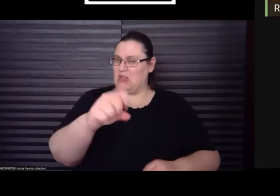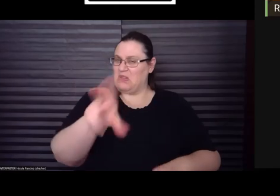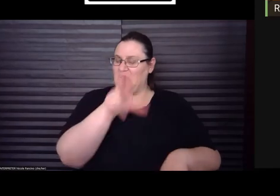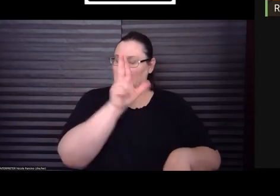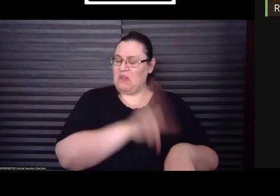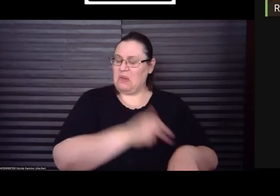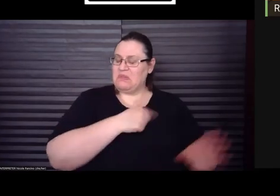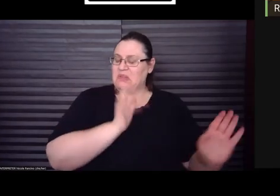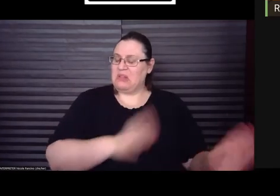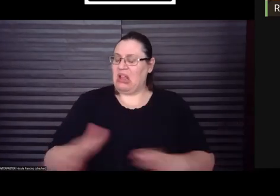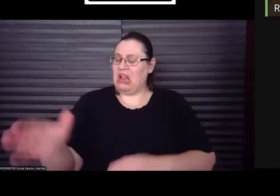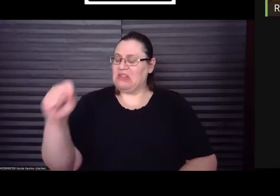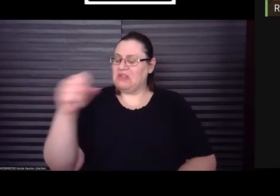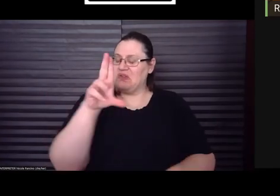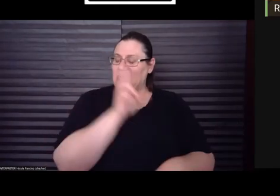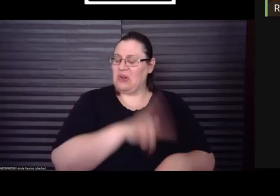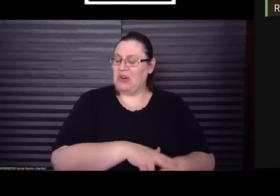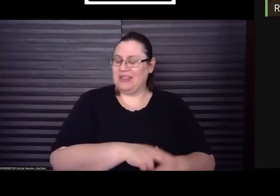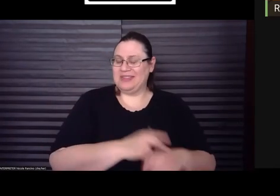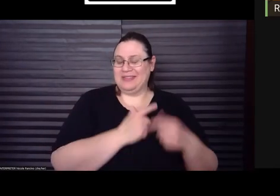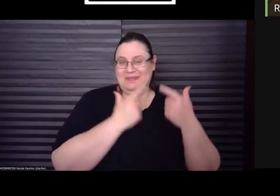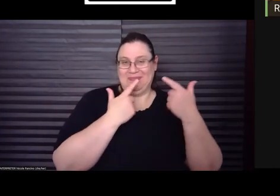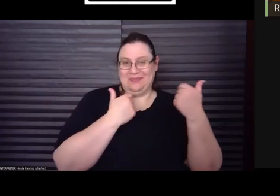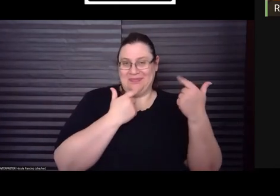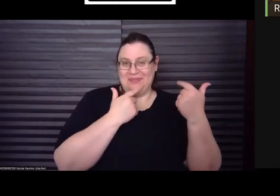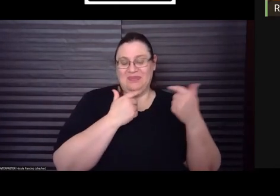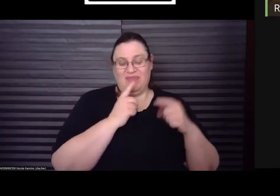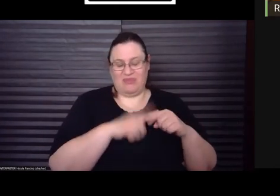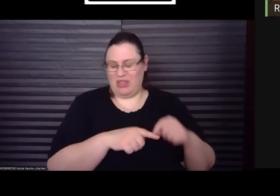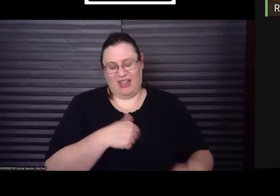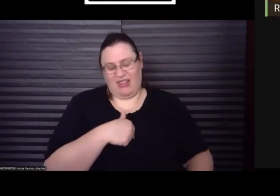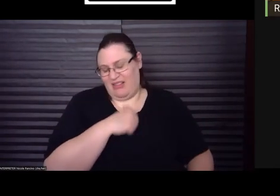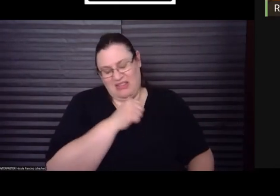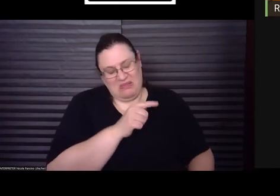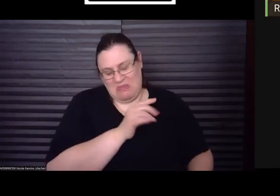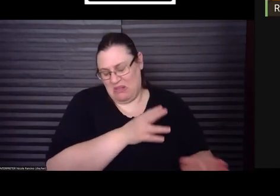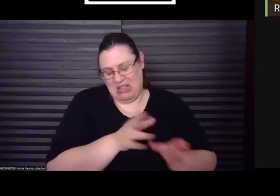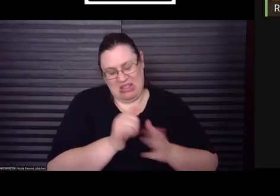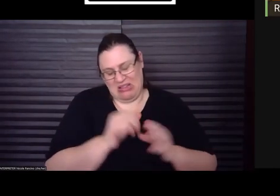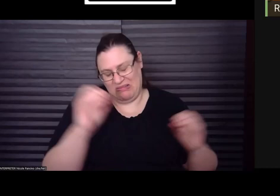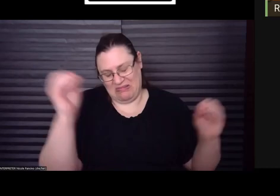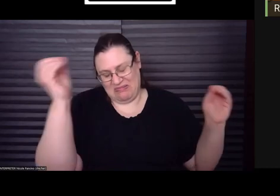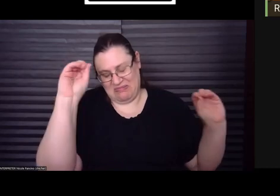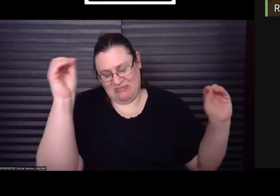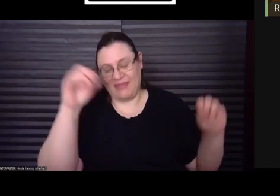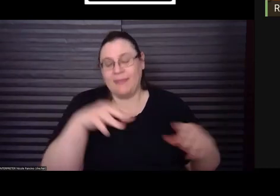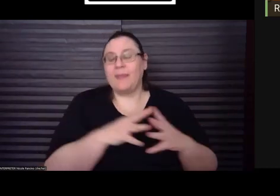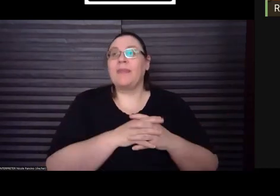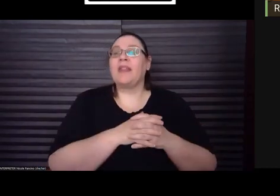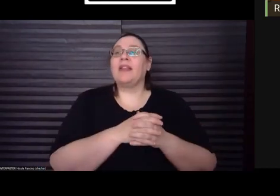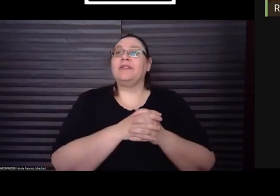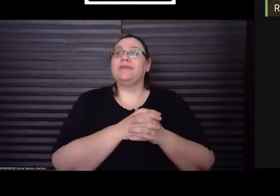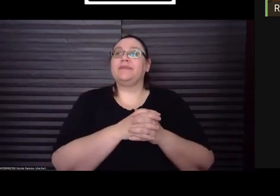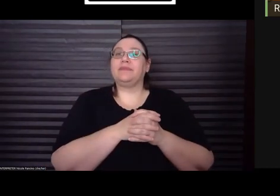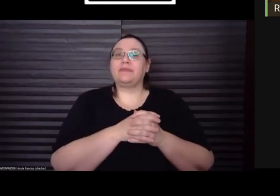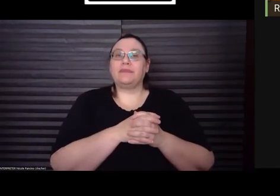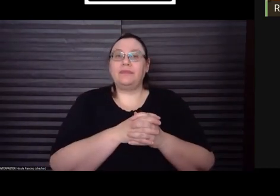know, yes, of course, I planned it that way. but I totally didn't plan it that way at all.